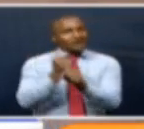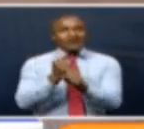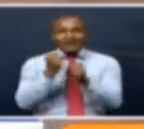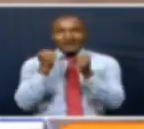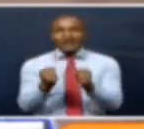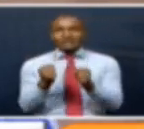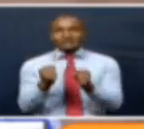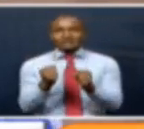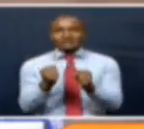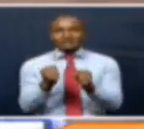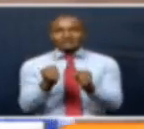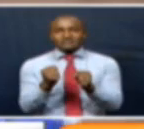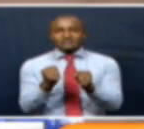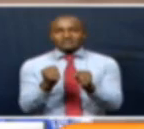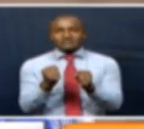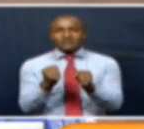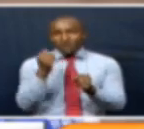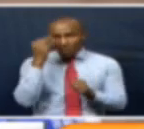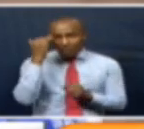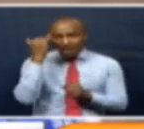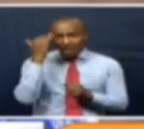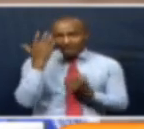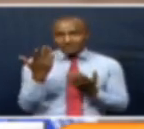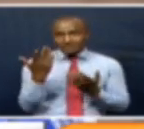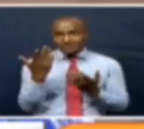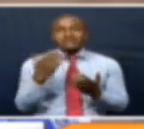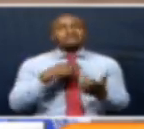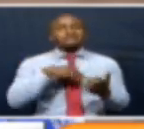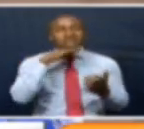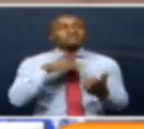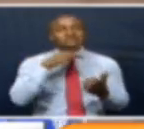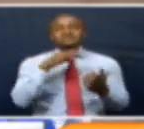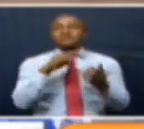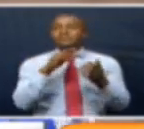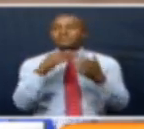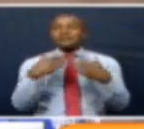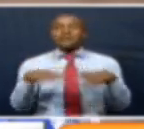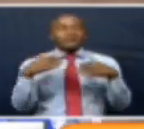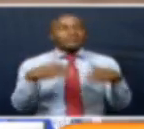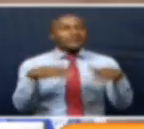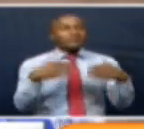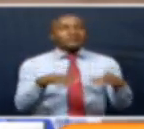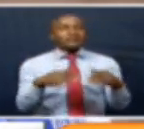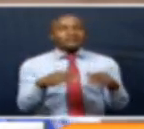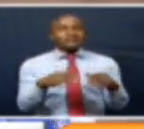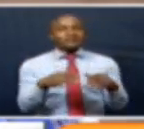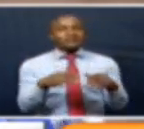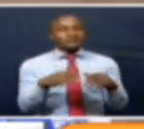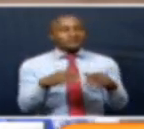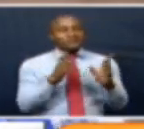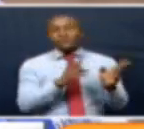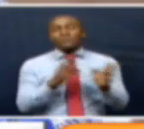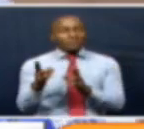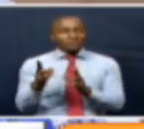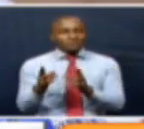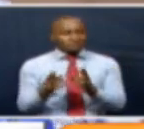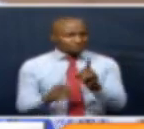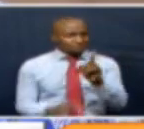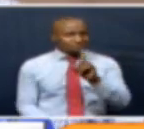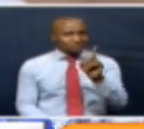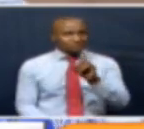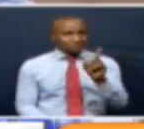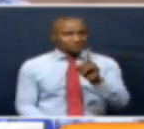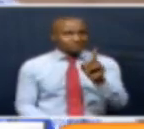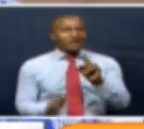this matter. Sababu, losing lives is not a game. You know, we have made it look like a game, a usual game. Eti tunakucha